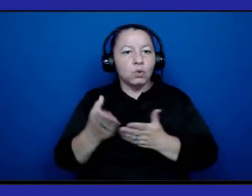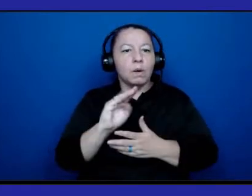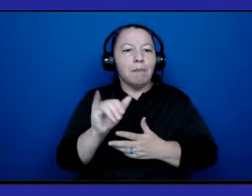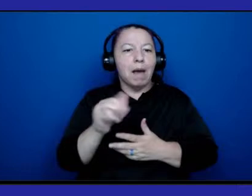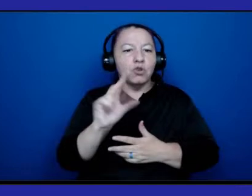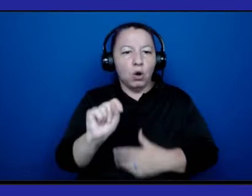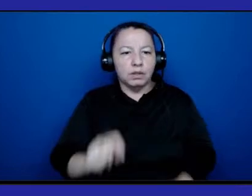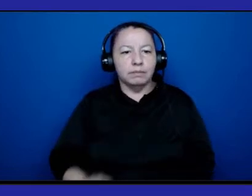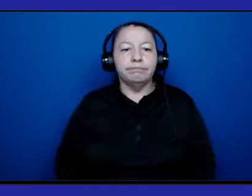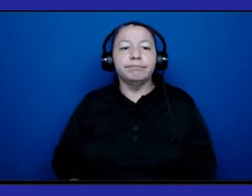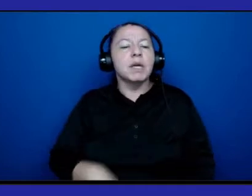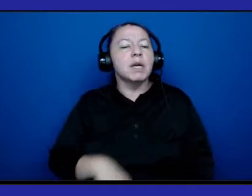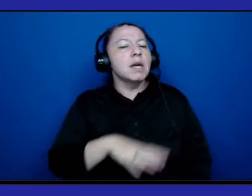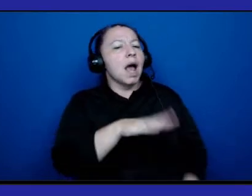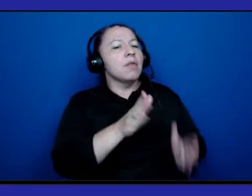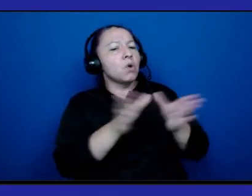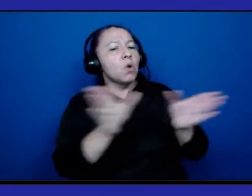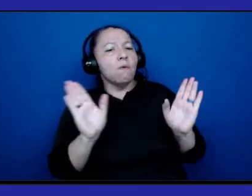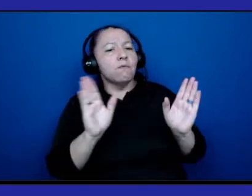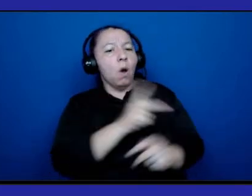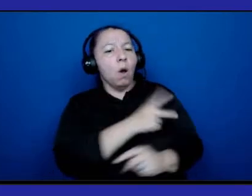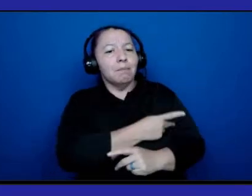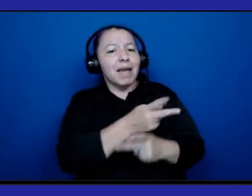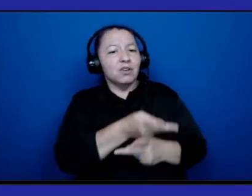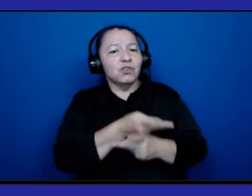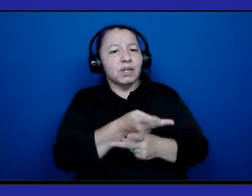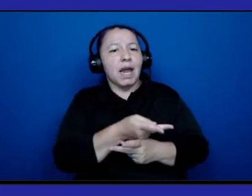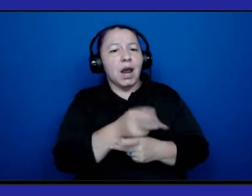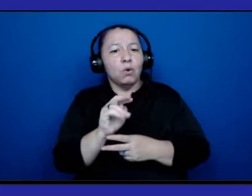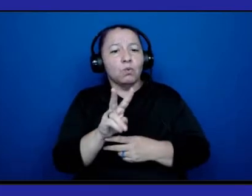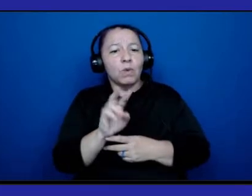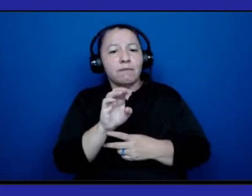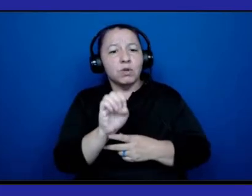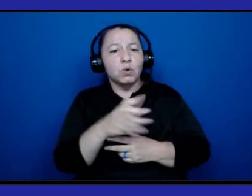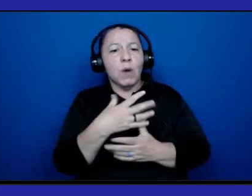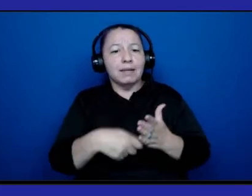on the overall patient care revenue over expenses, we remain